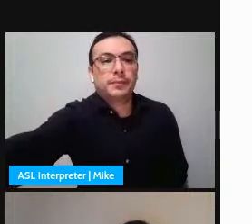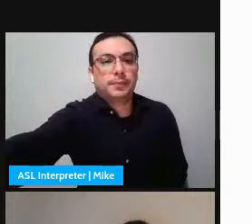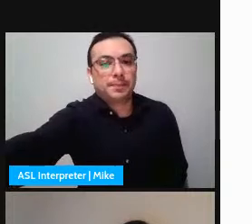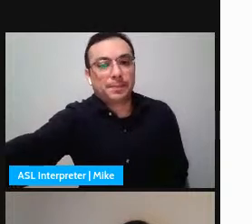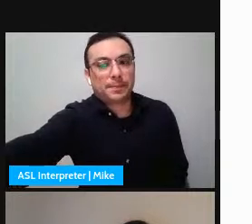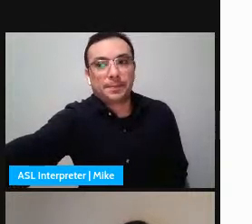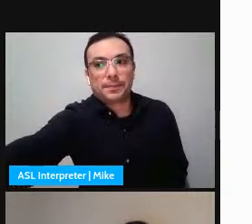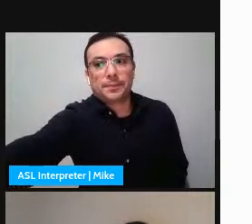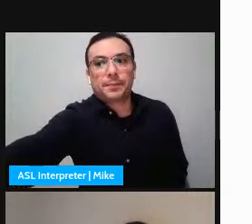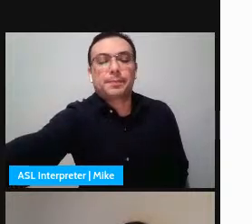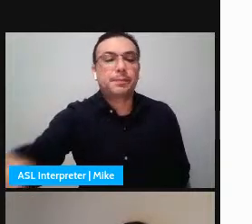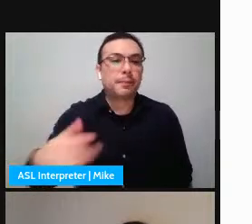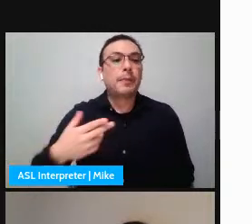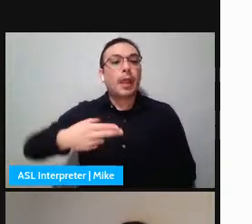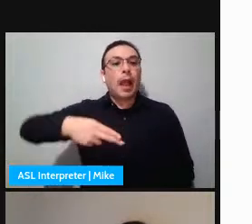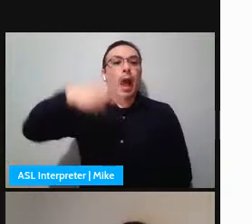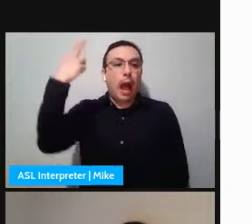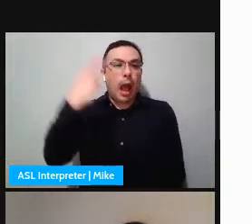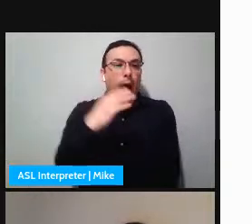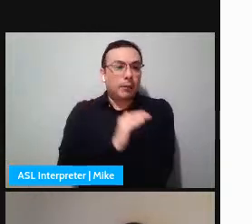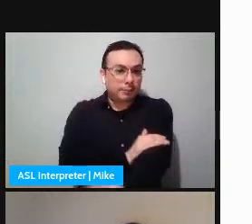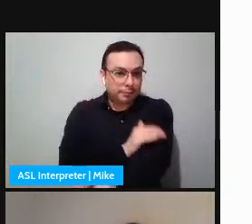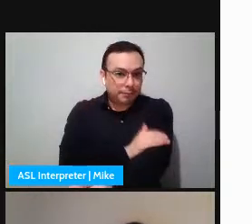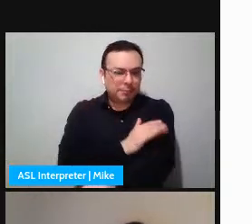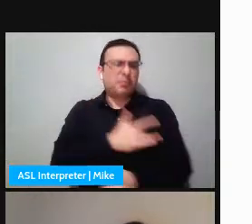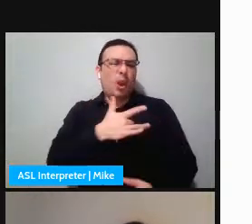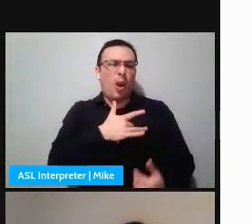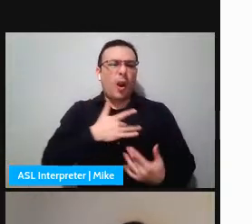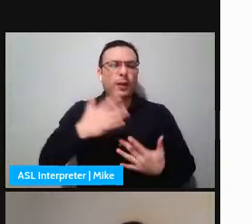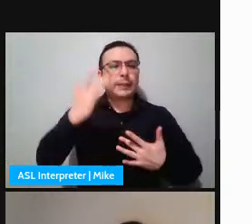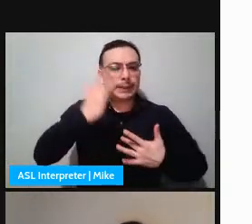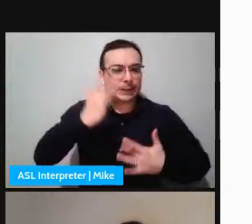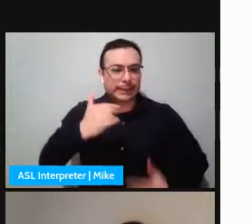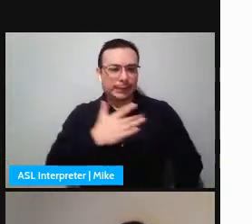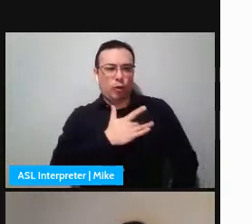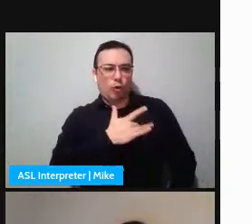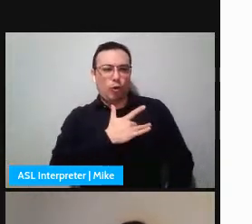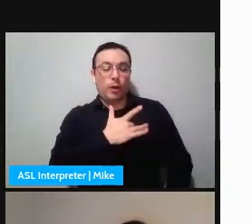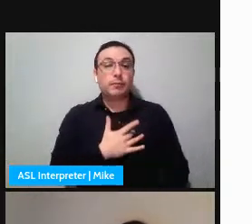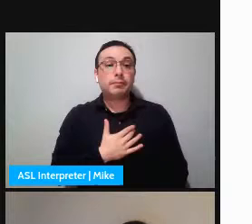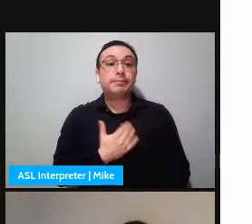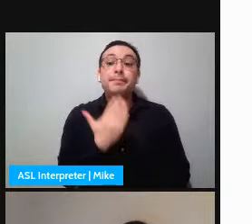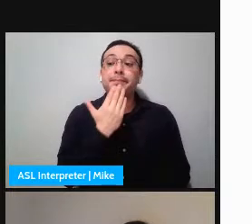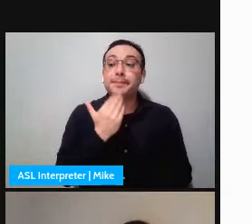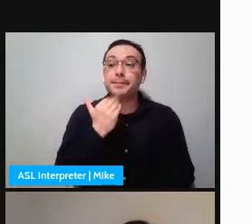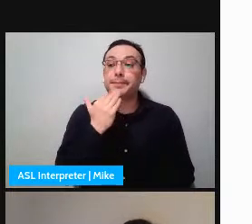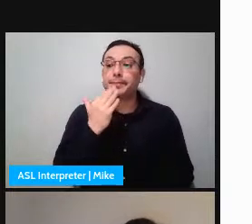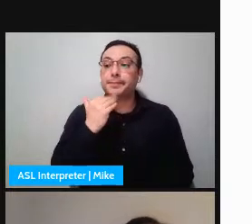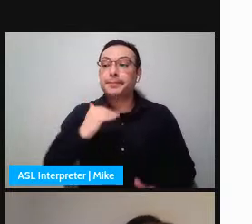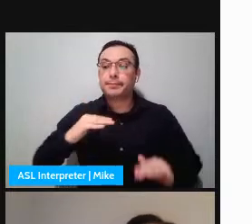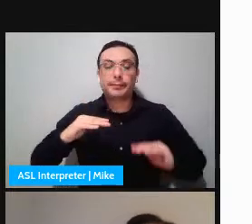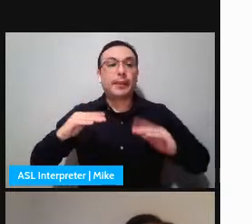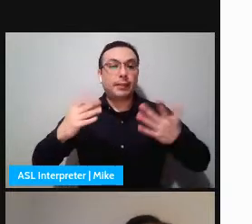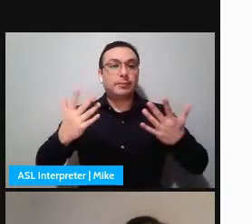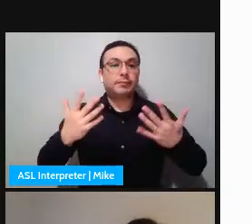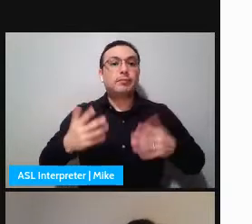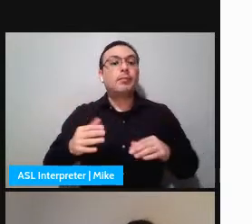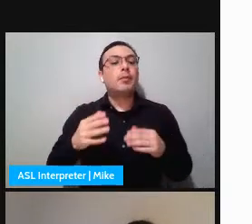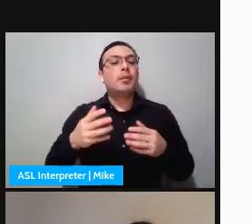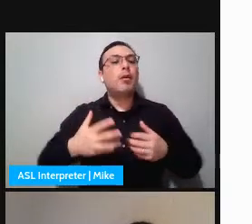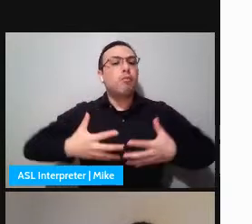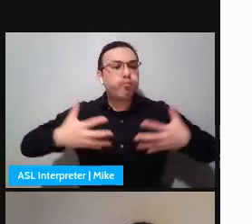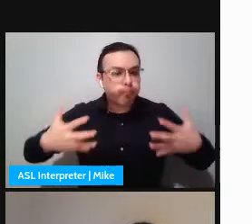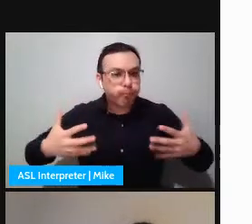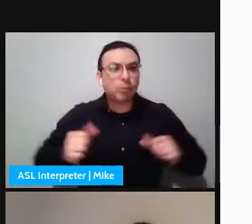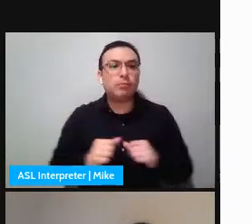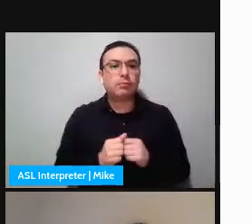pressure or heart disease, diabetes, so problems with your sugar, obesity, chronic lung disease,